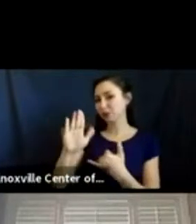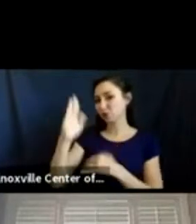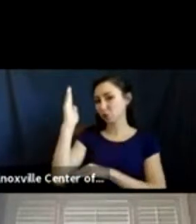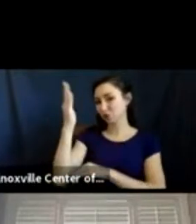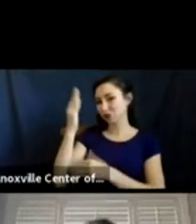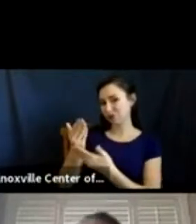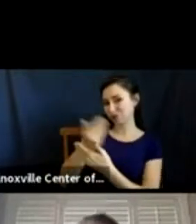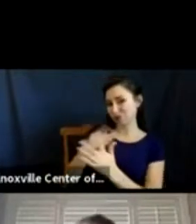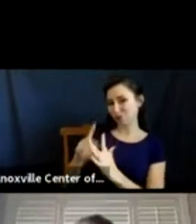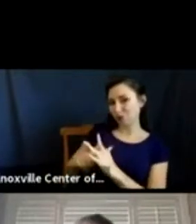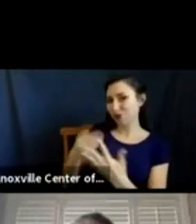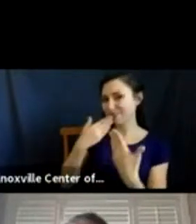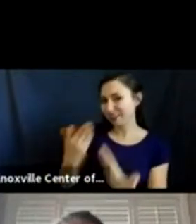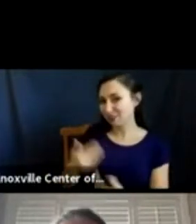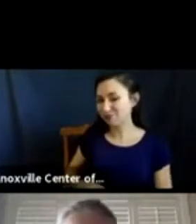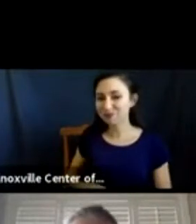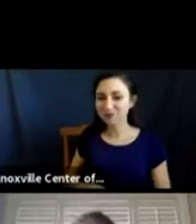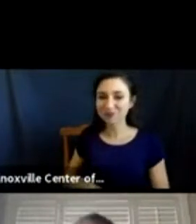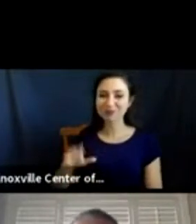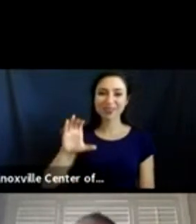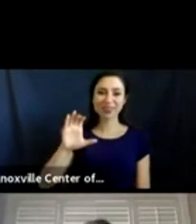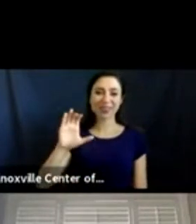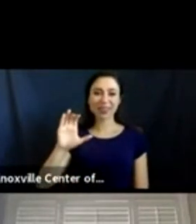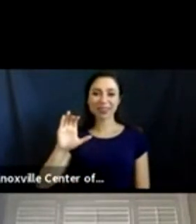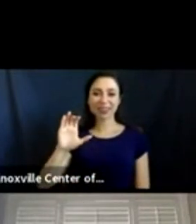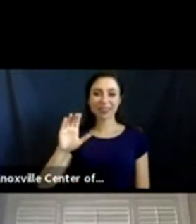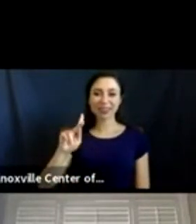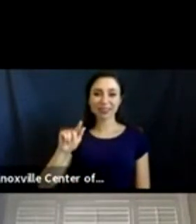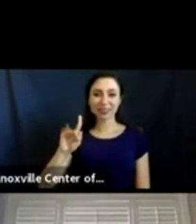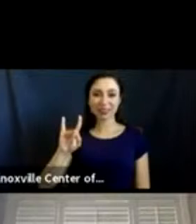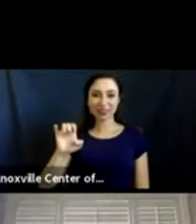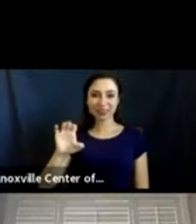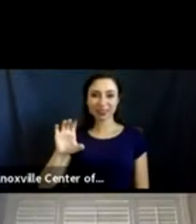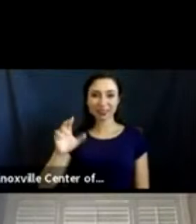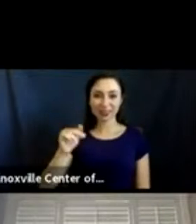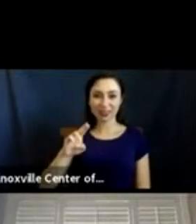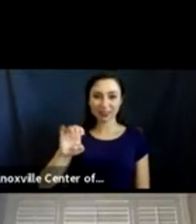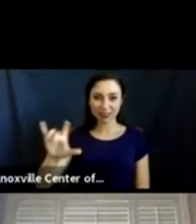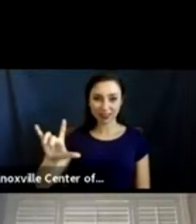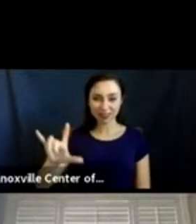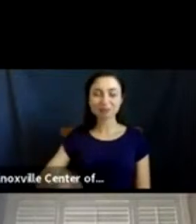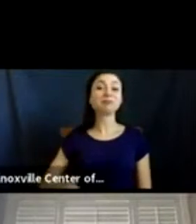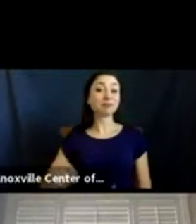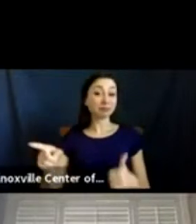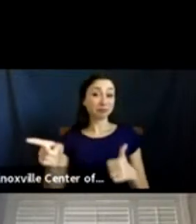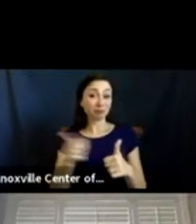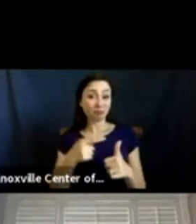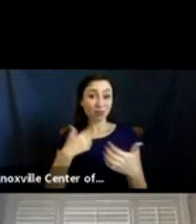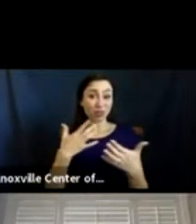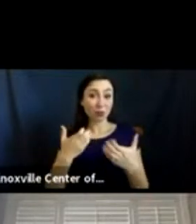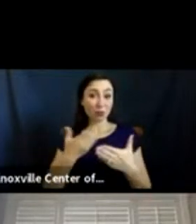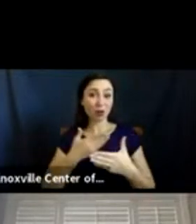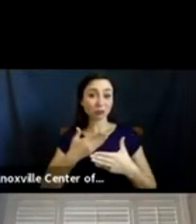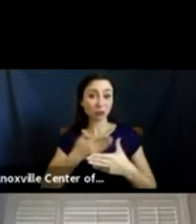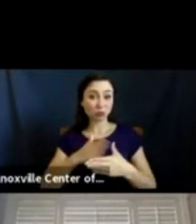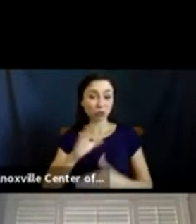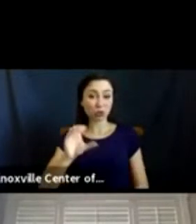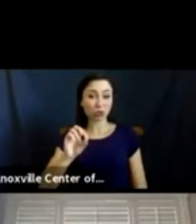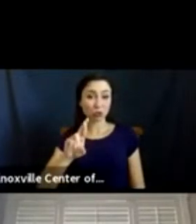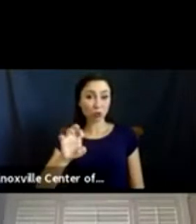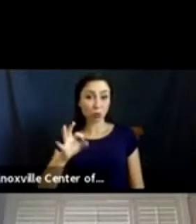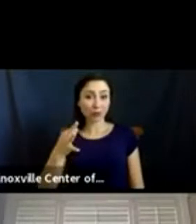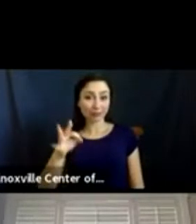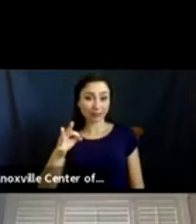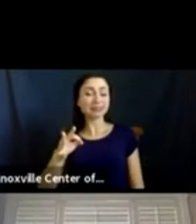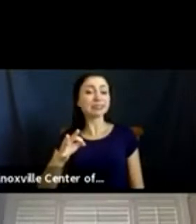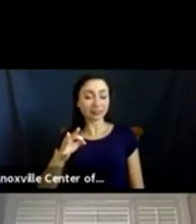Thank you. First, I want to go ahead and share the CORE-19 website. The CORE-19 stands for